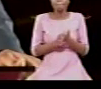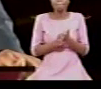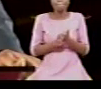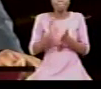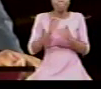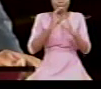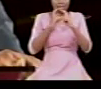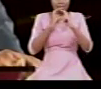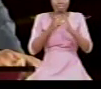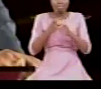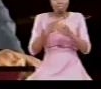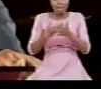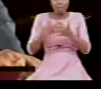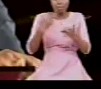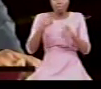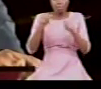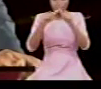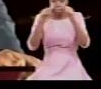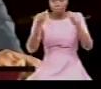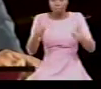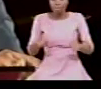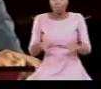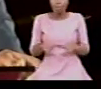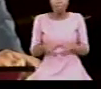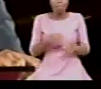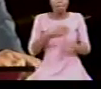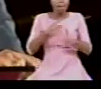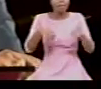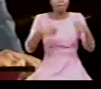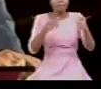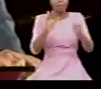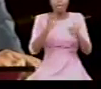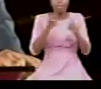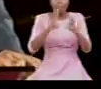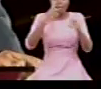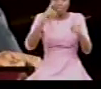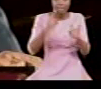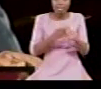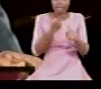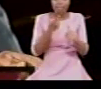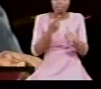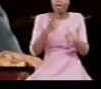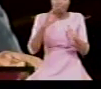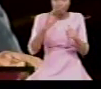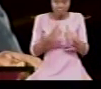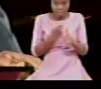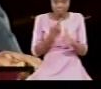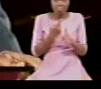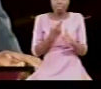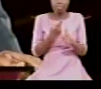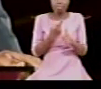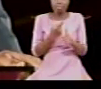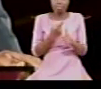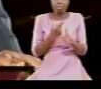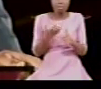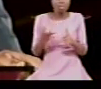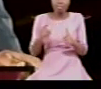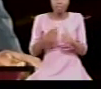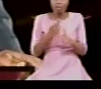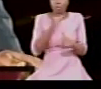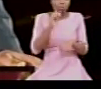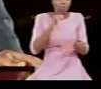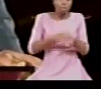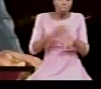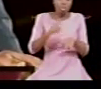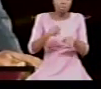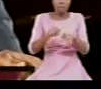thy gift before the altar and go first. First thing first. Not on the altar,